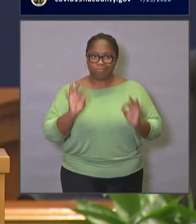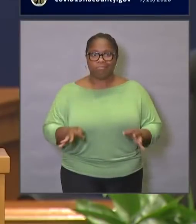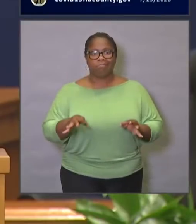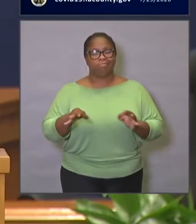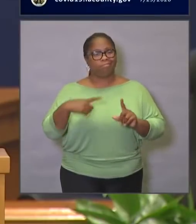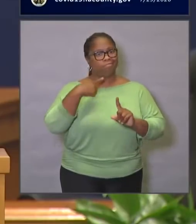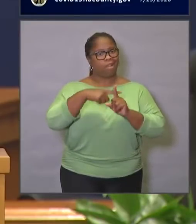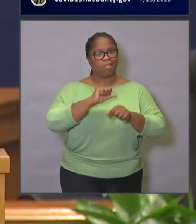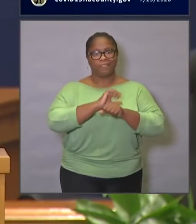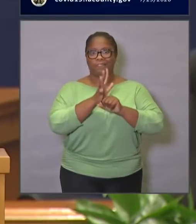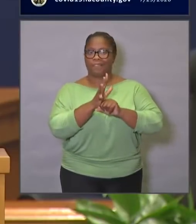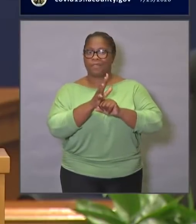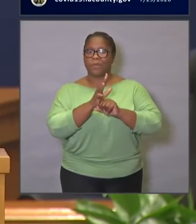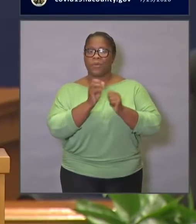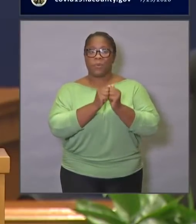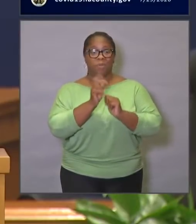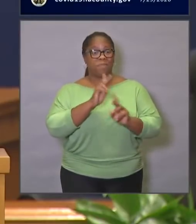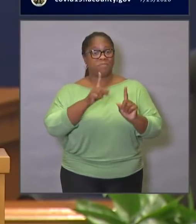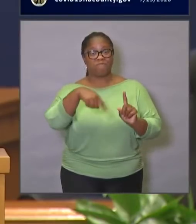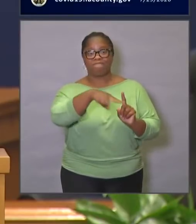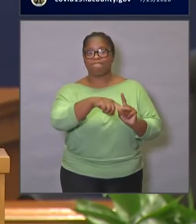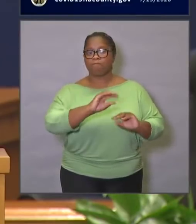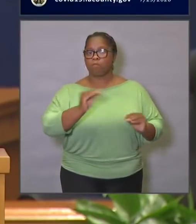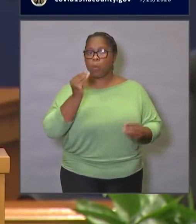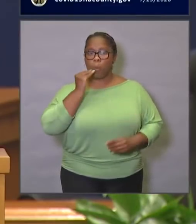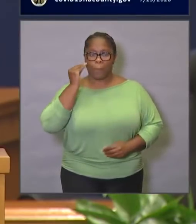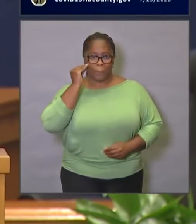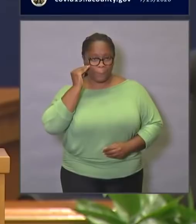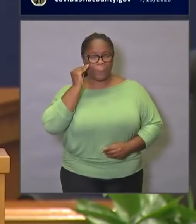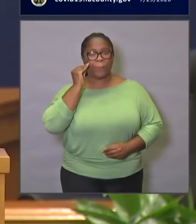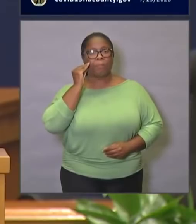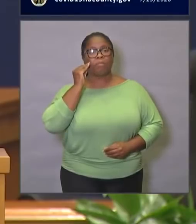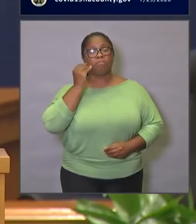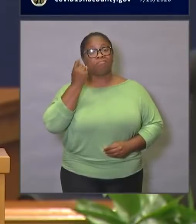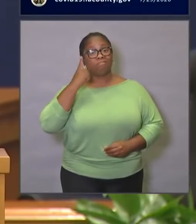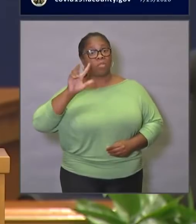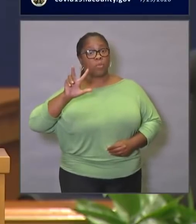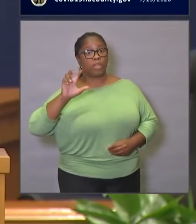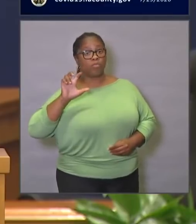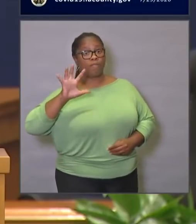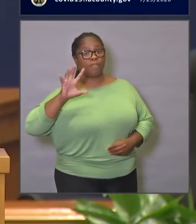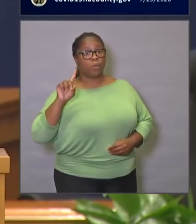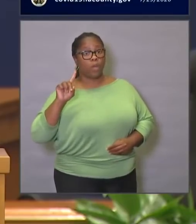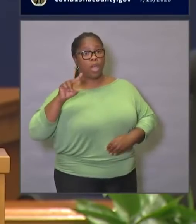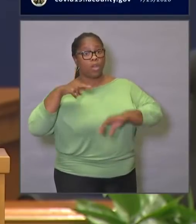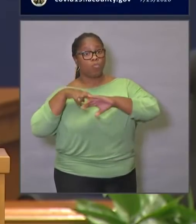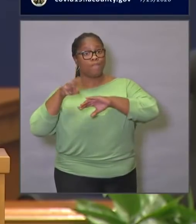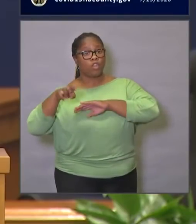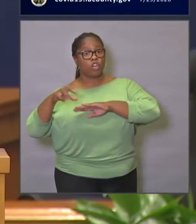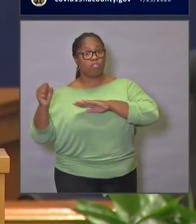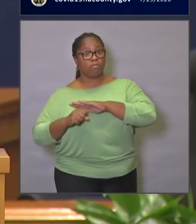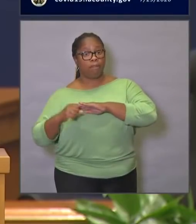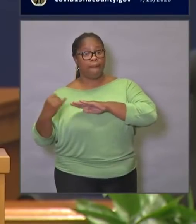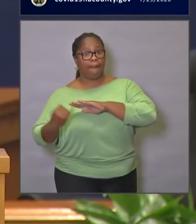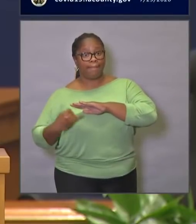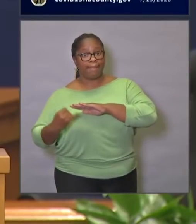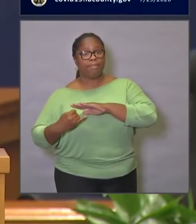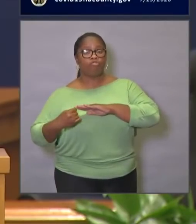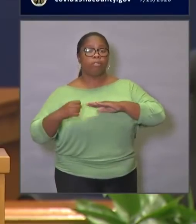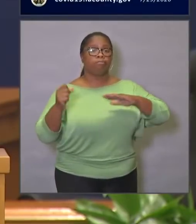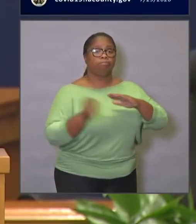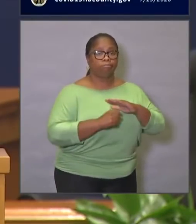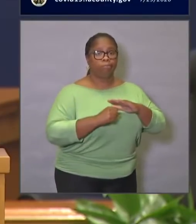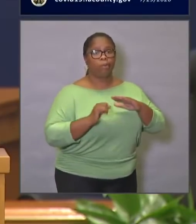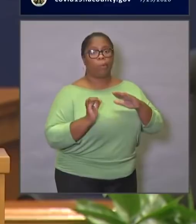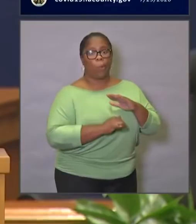among people experiencing homelessness. Among these cases, 351 were referred to isolation and quarantine sites